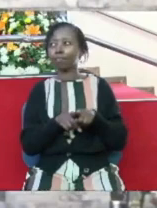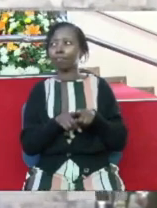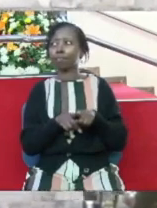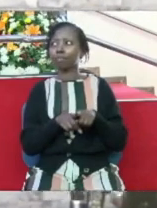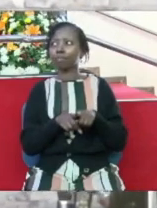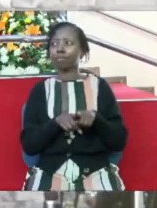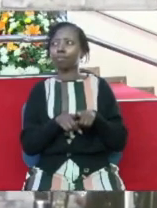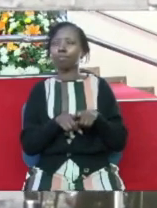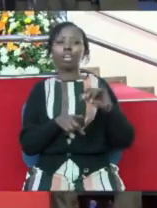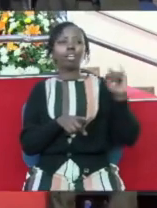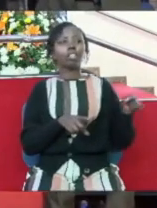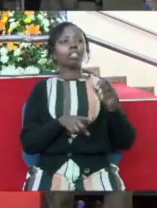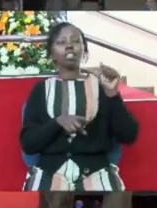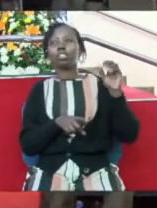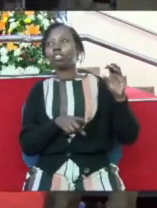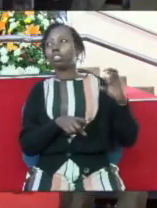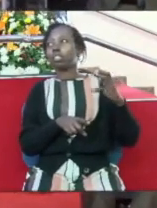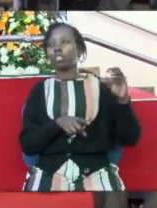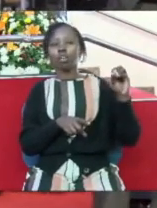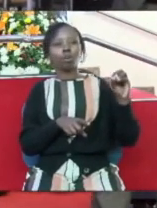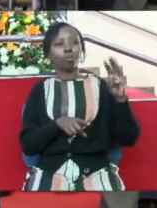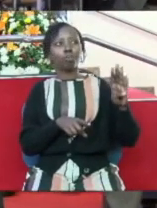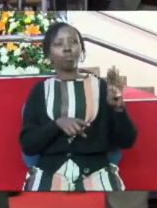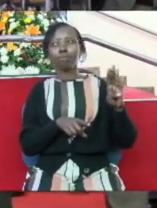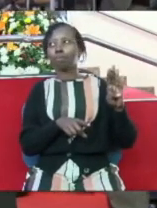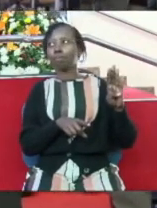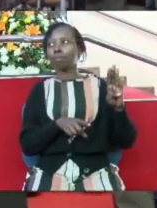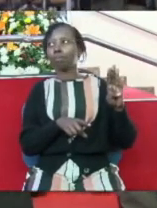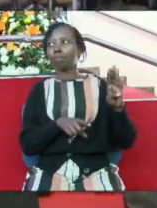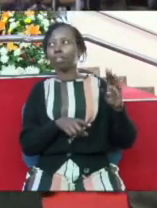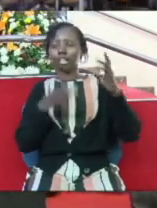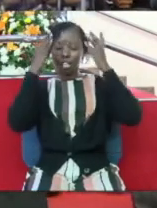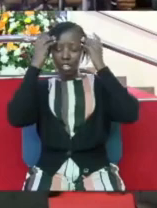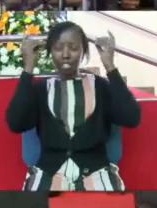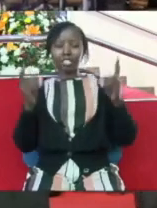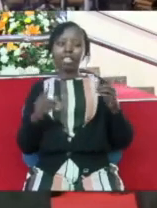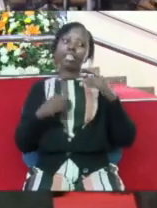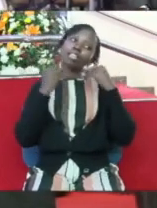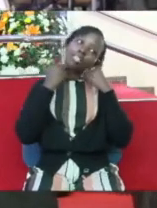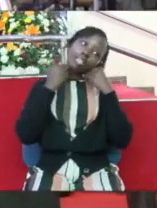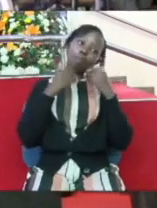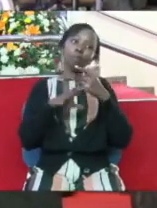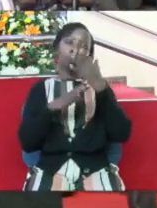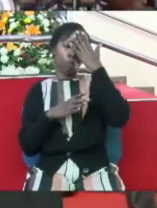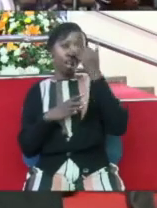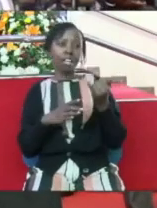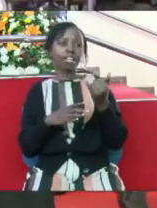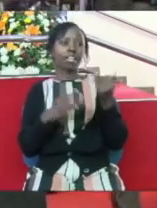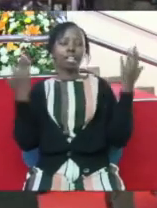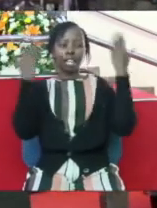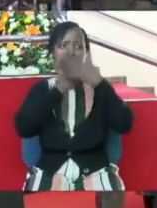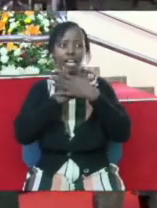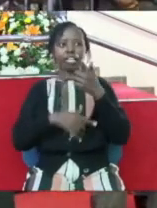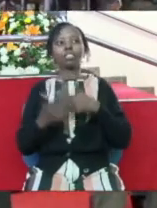to a place halfway. Alipofika pale njiani. He decided he's going to sleep because night had gotten him on the way. Aliamua ataenda kulala kwa